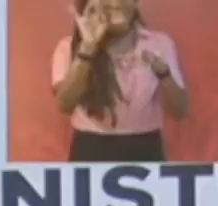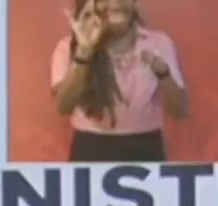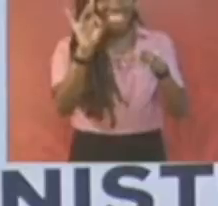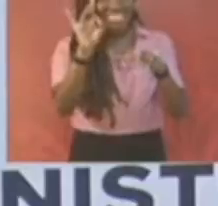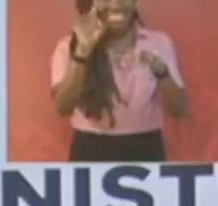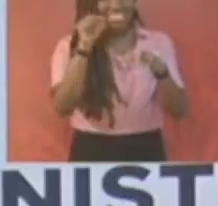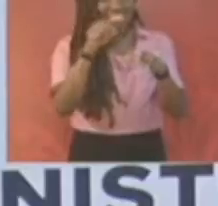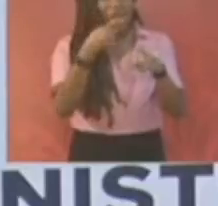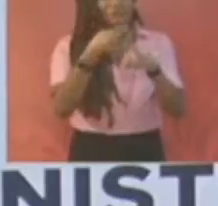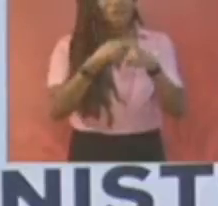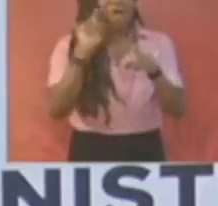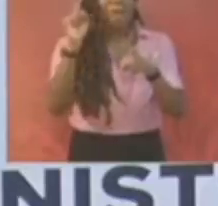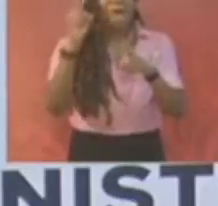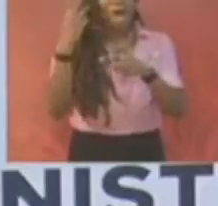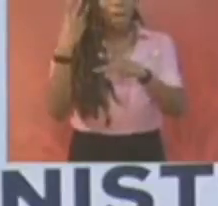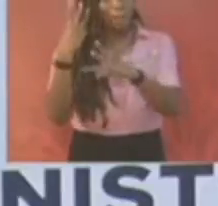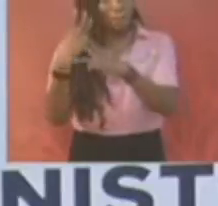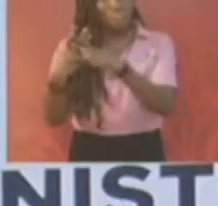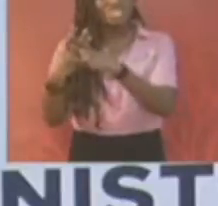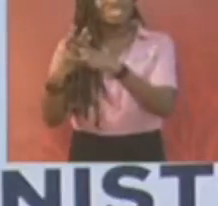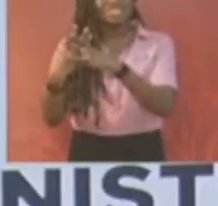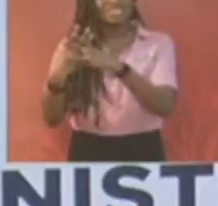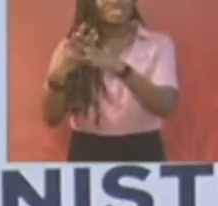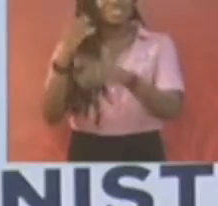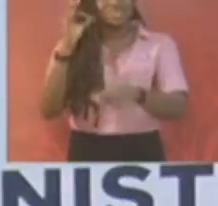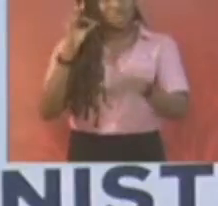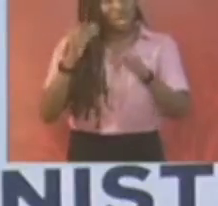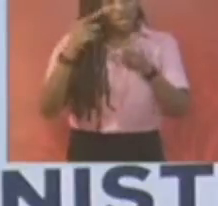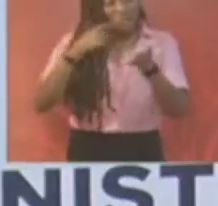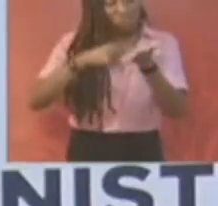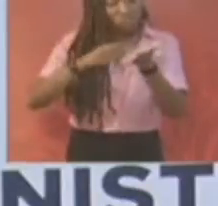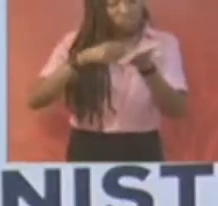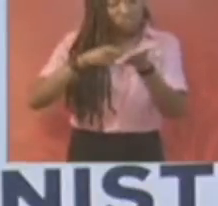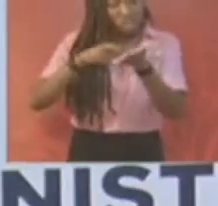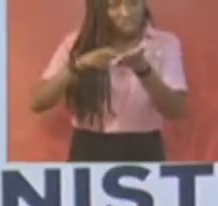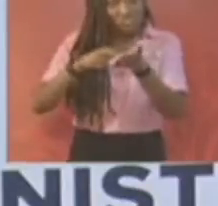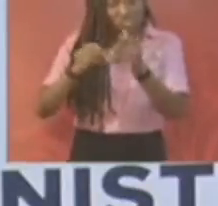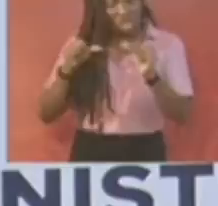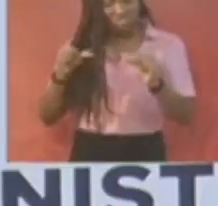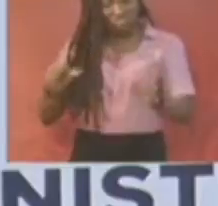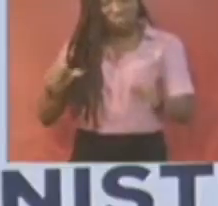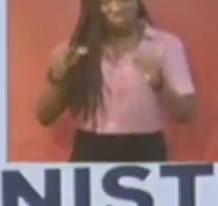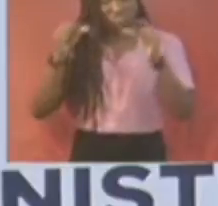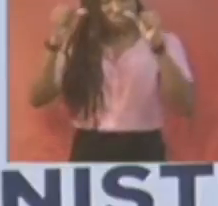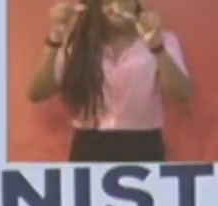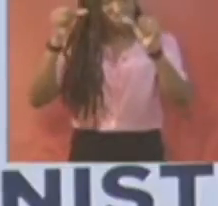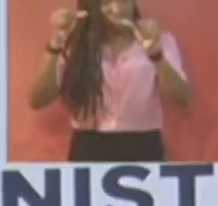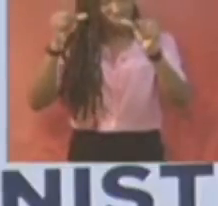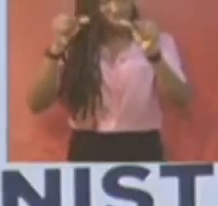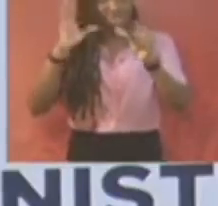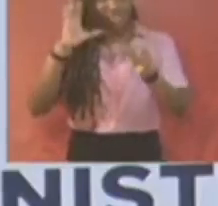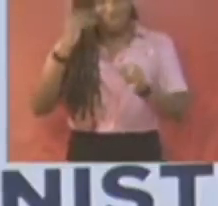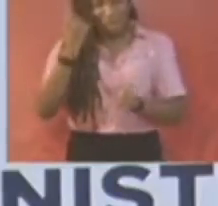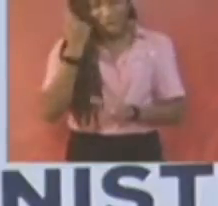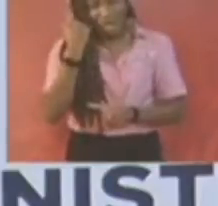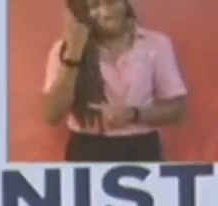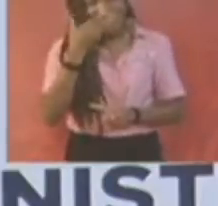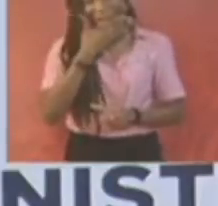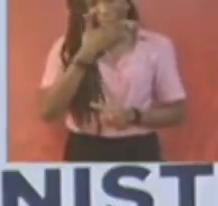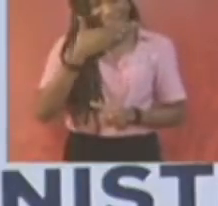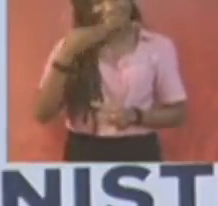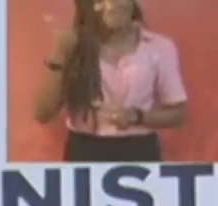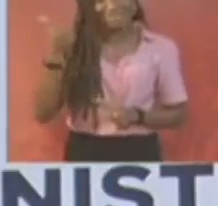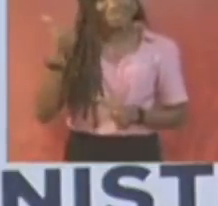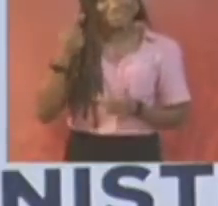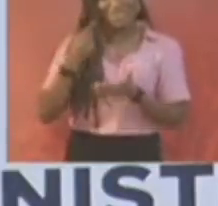prison system. So if we look back more carefully at the actual documentation of the release, I think a better understanding would be had of